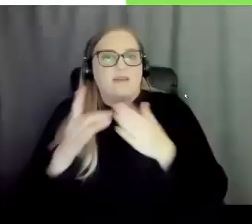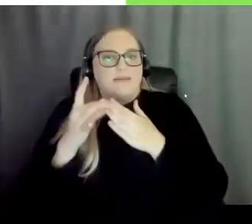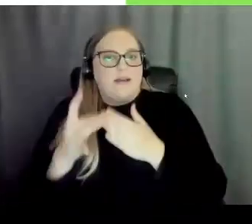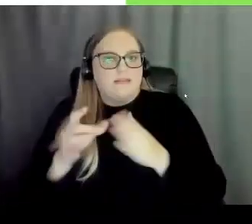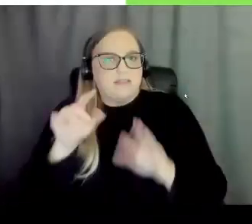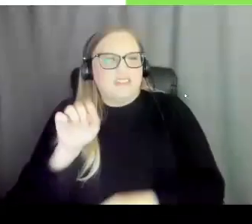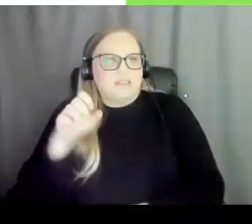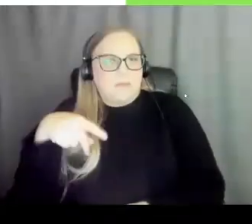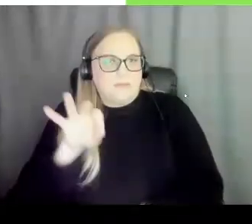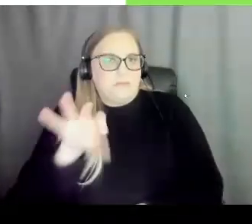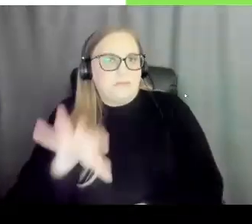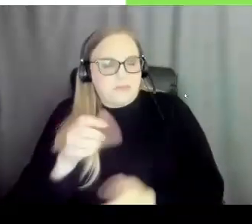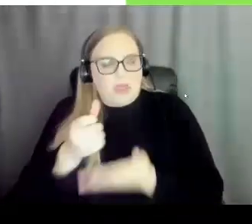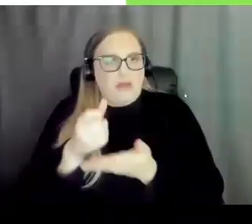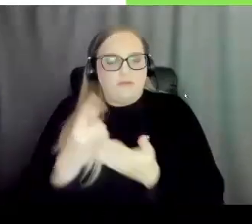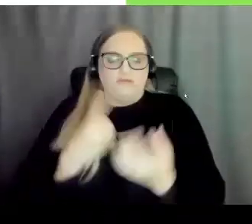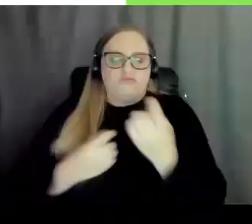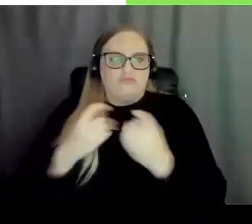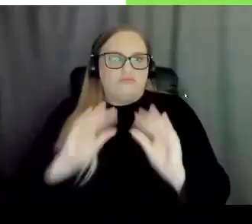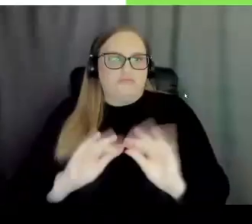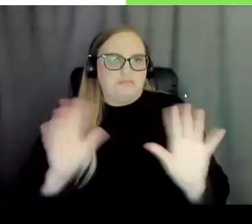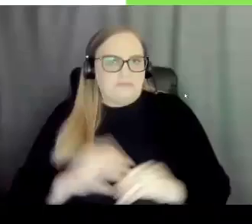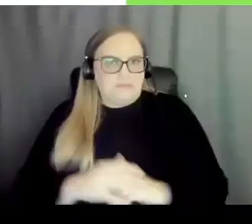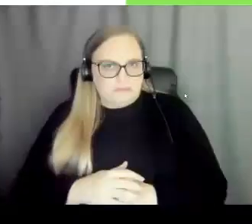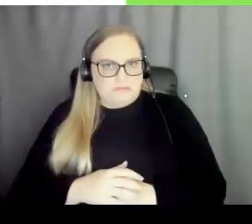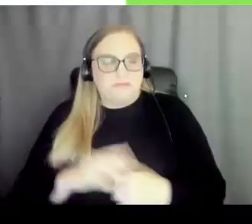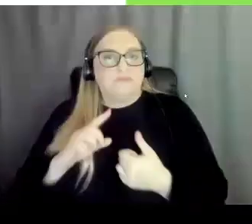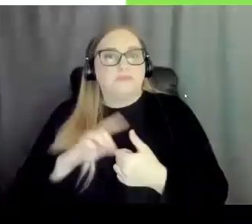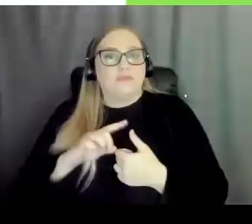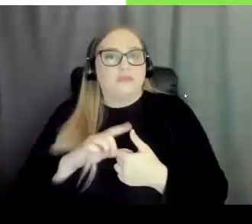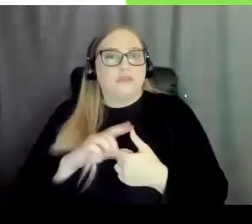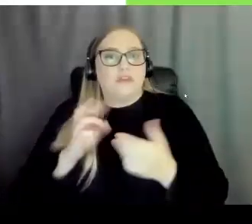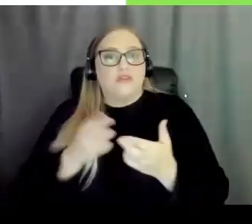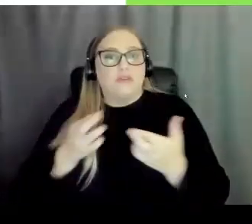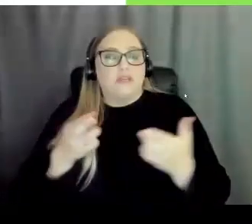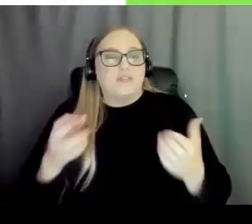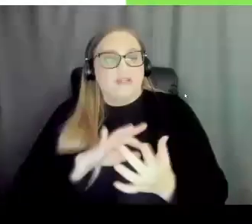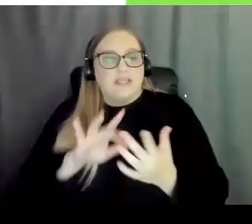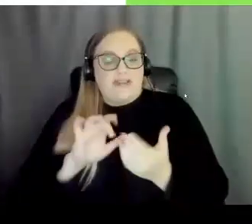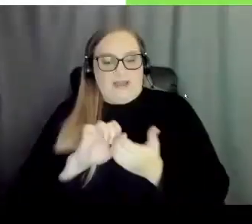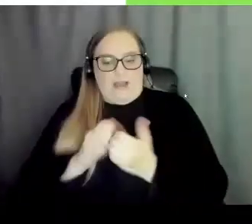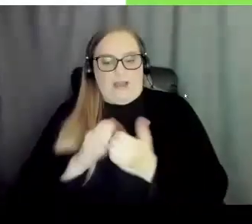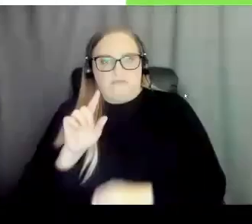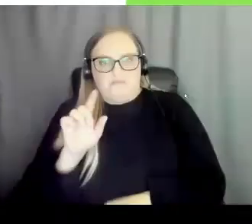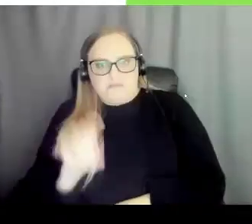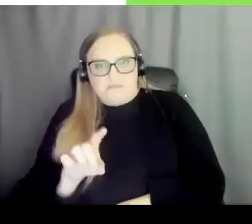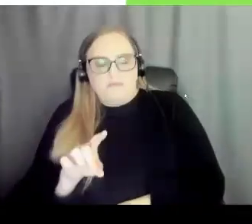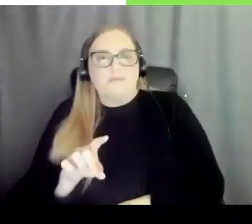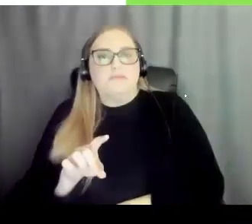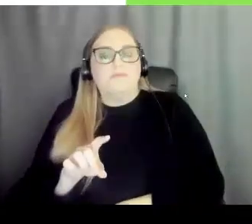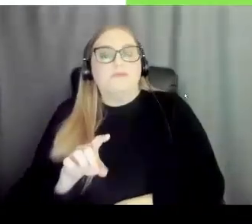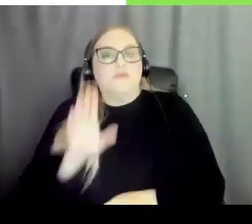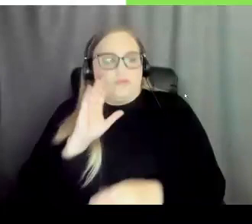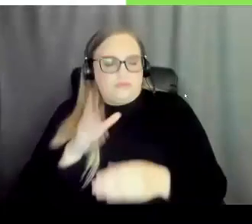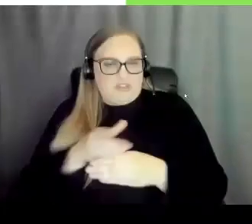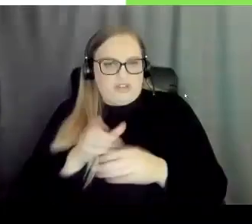will help you ask questions. First of all, resource links on how to ask questions will be shared